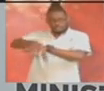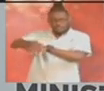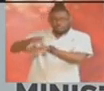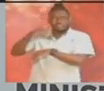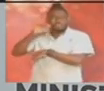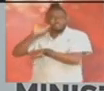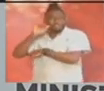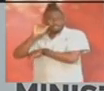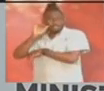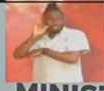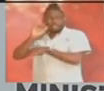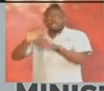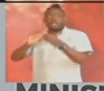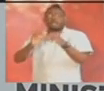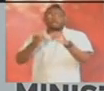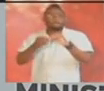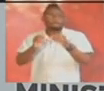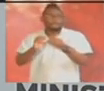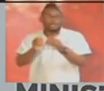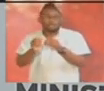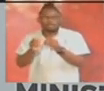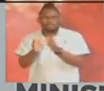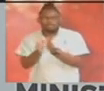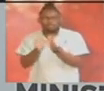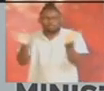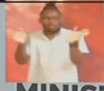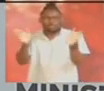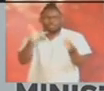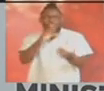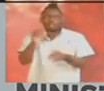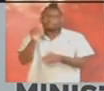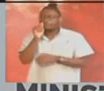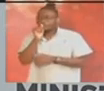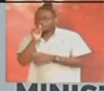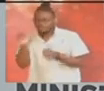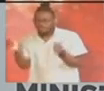2021, at both public and private facilities,